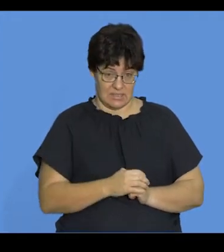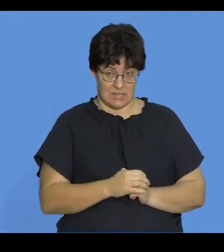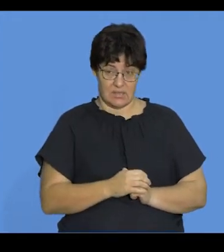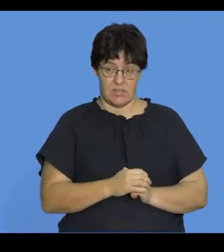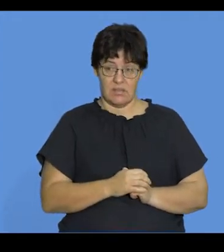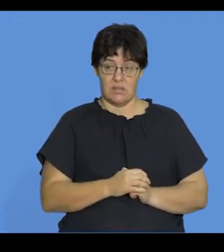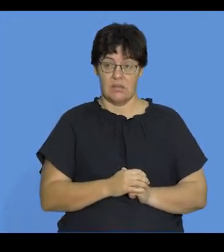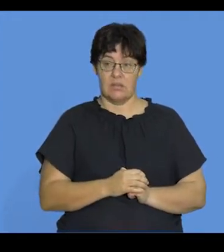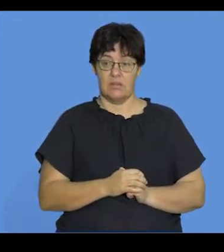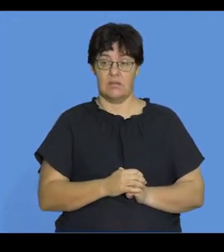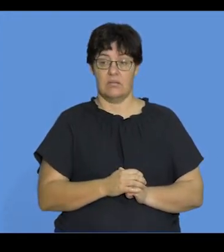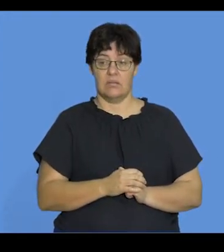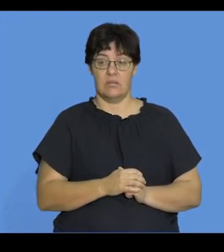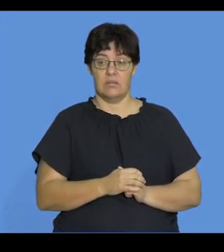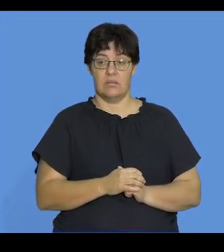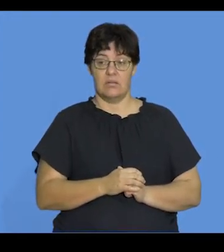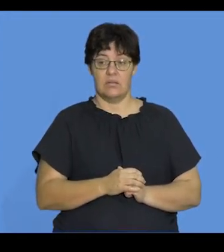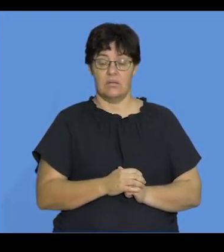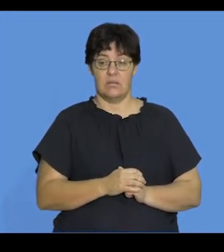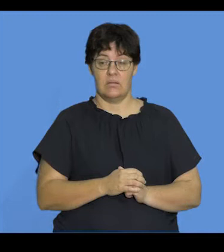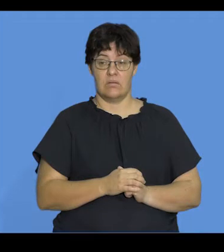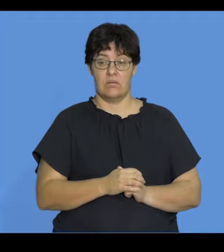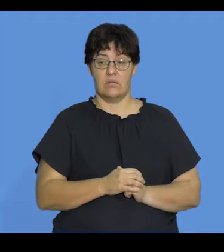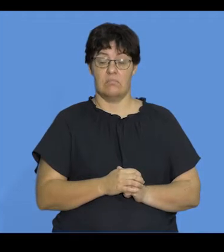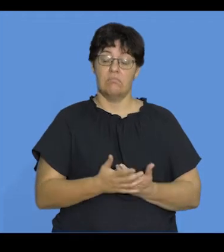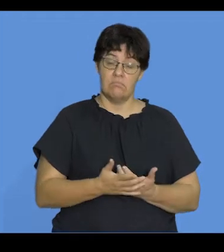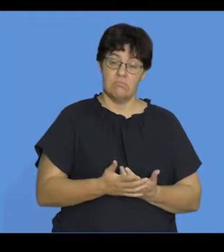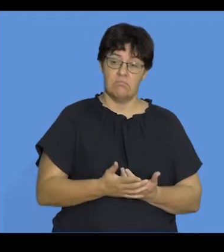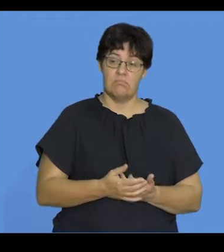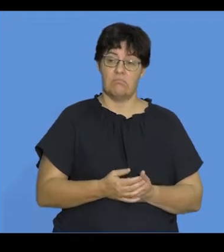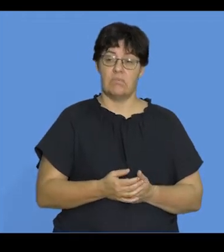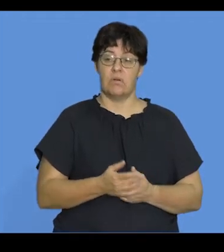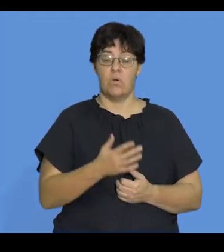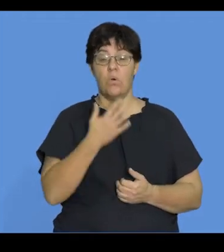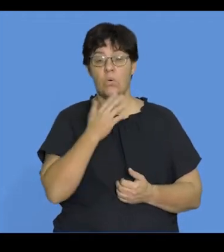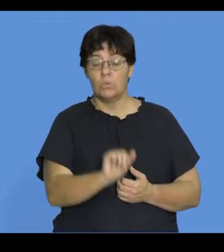whose quantity, okay, or whose amount, okay,